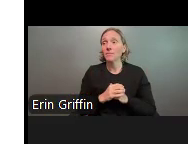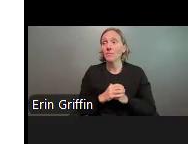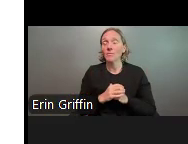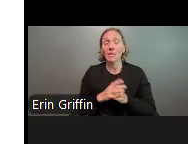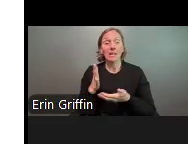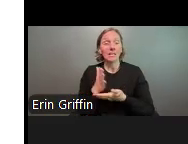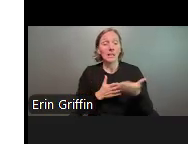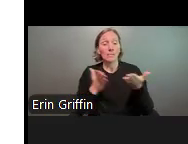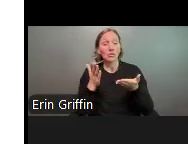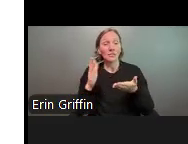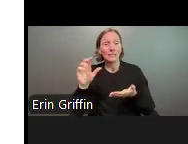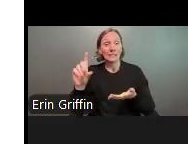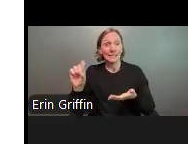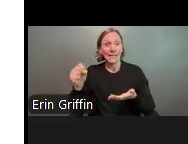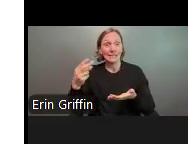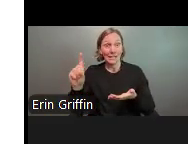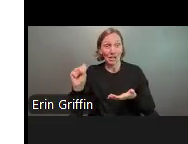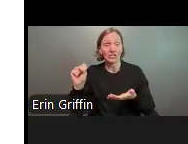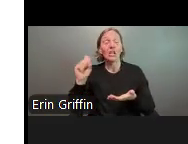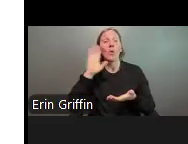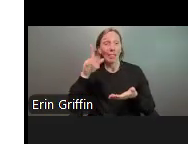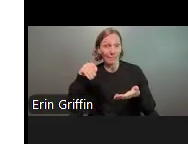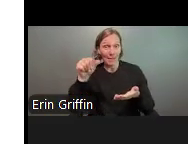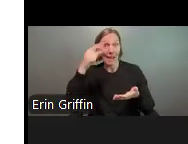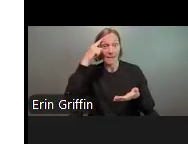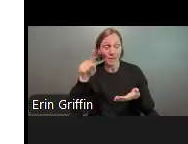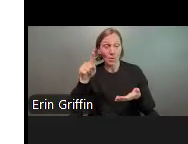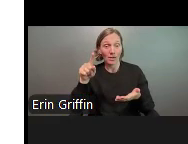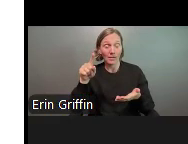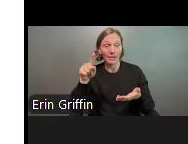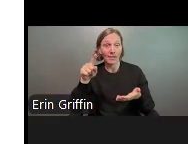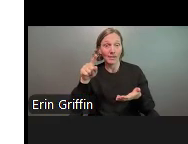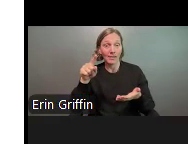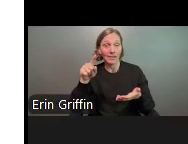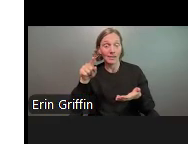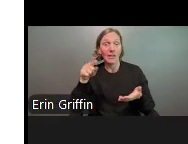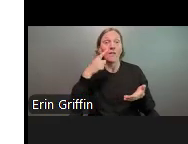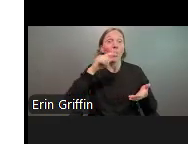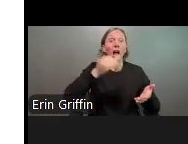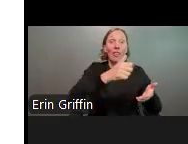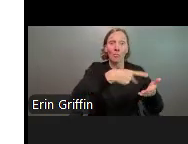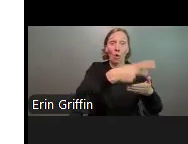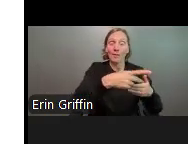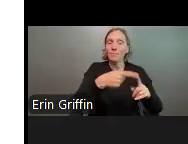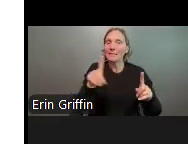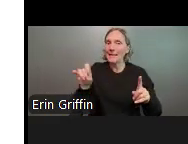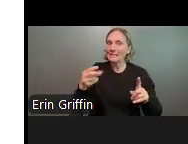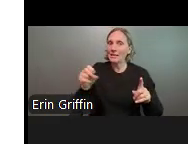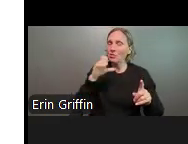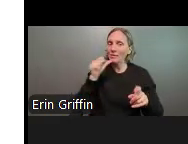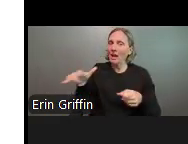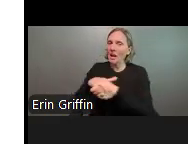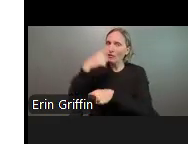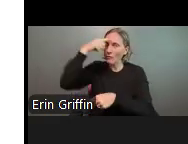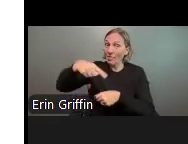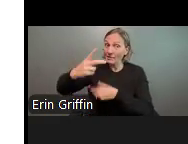by the Department of Social and Health Services or DSHS that are not covered for this program. We'll talk about that a little bit